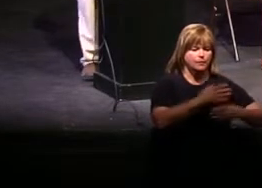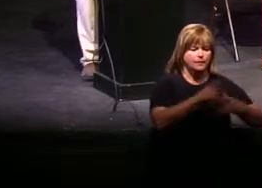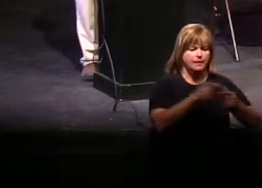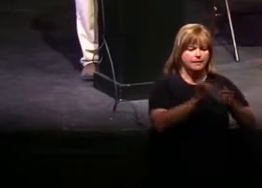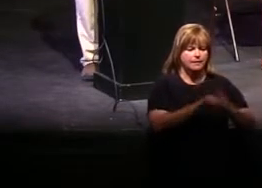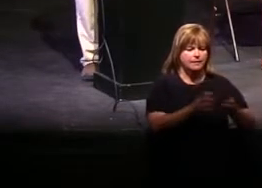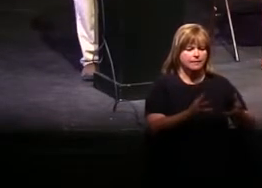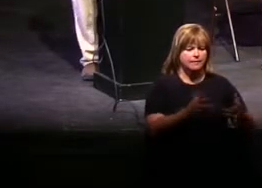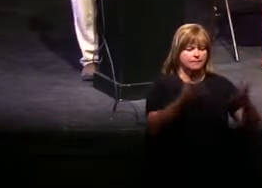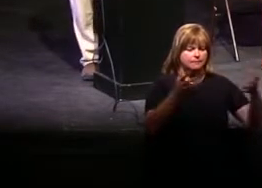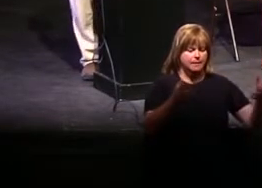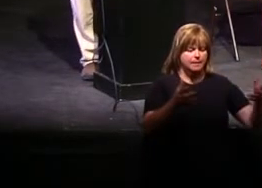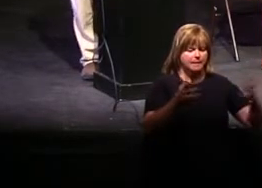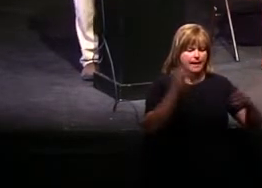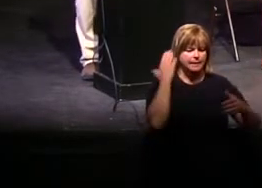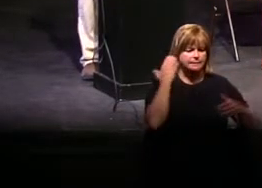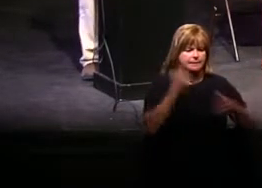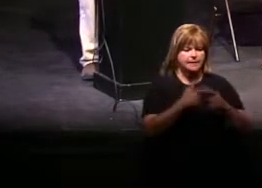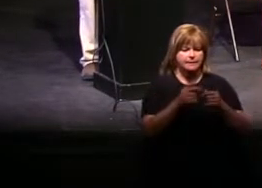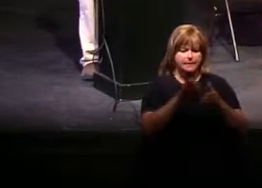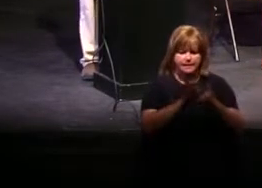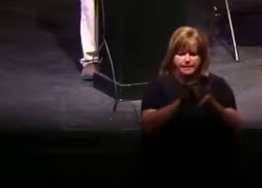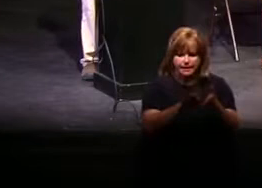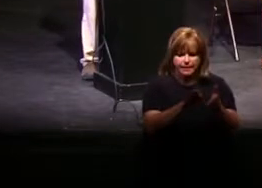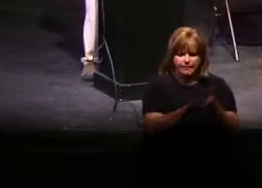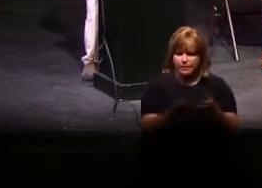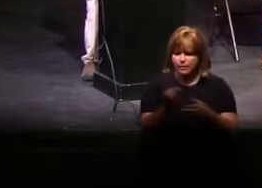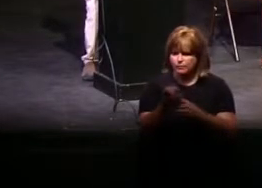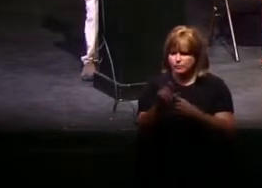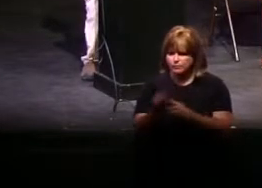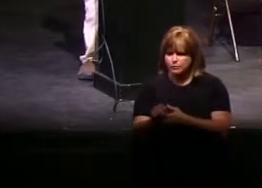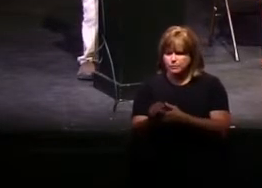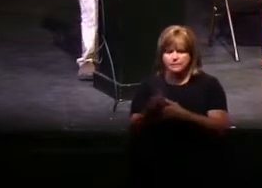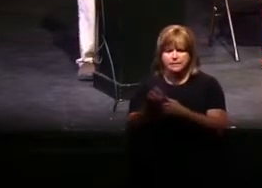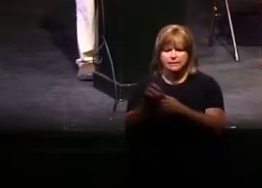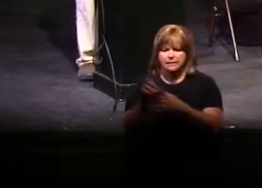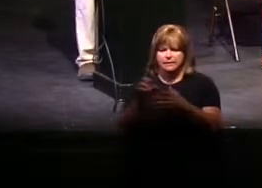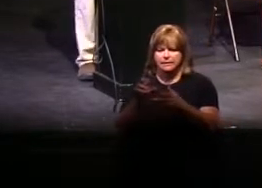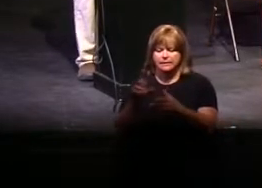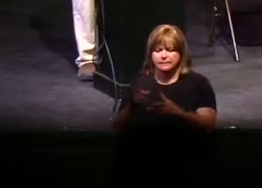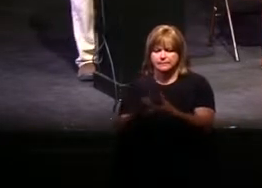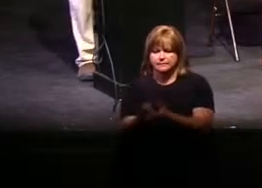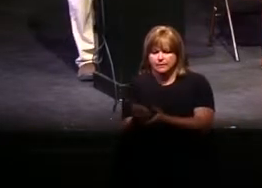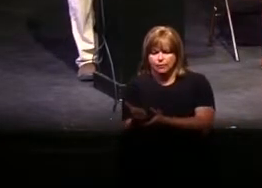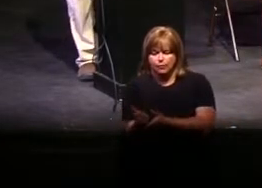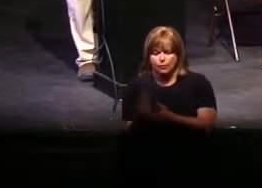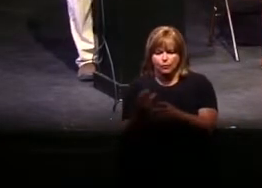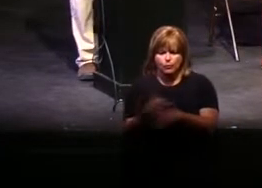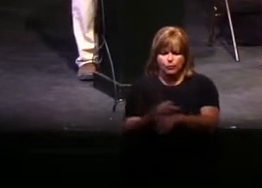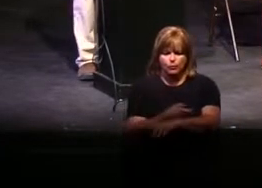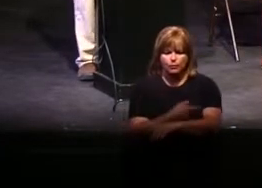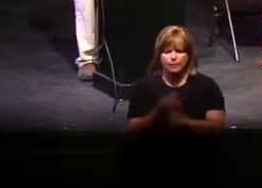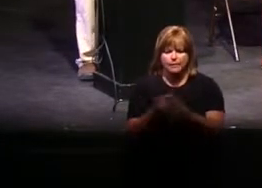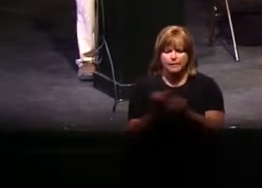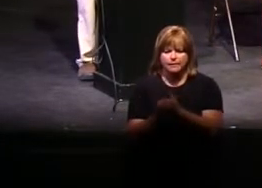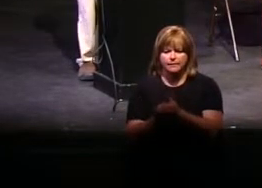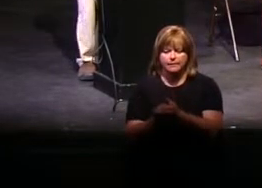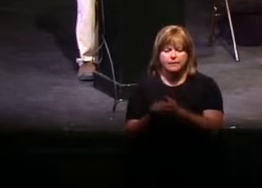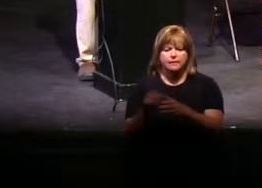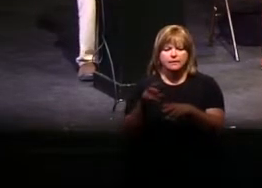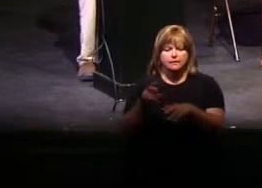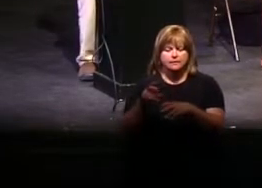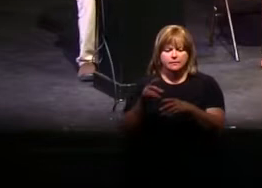massive hasp. County of tools and dewormers, curry comb and salt block, black pepper gravy, red